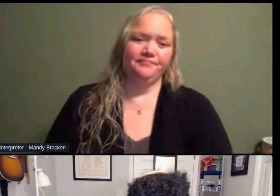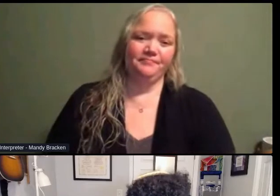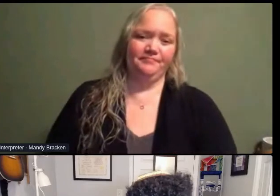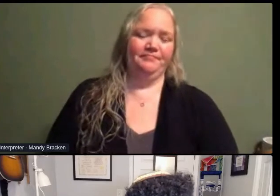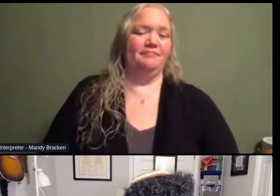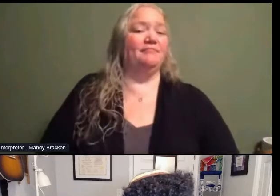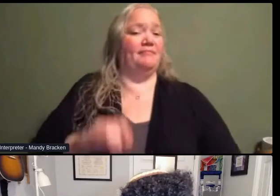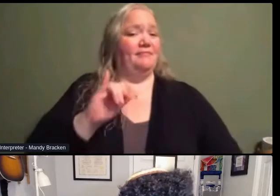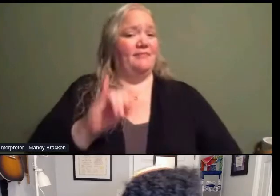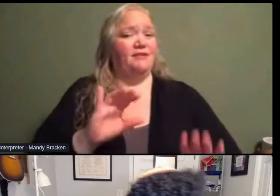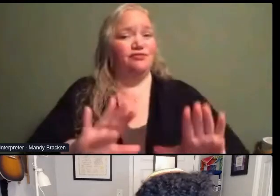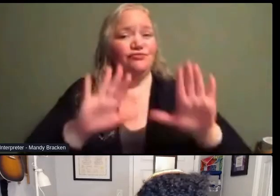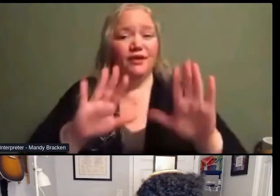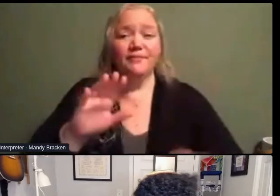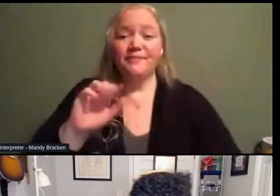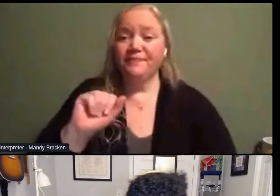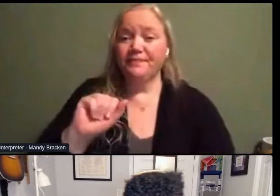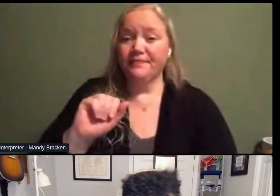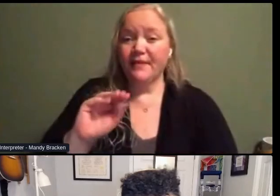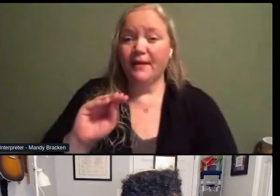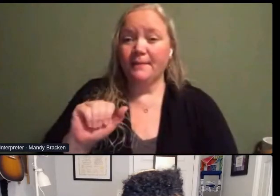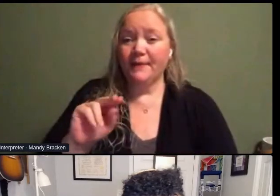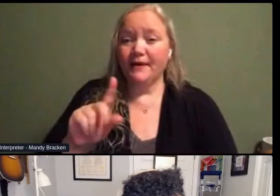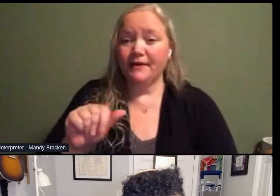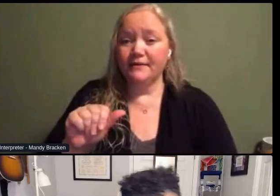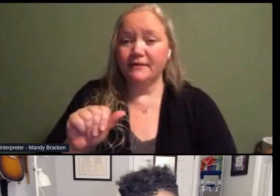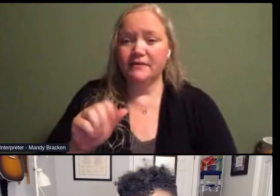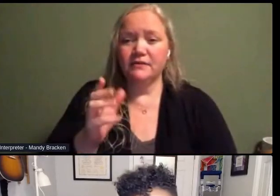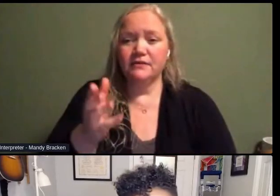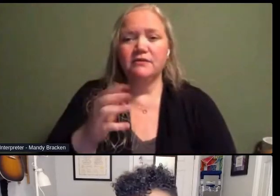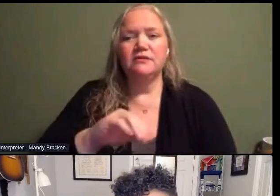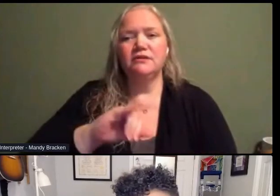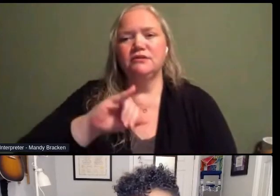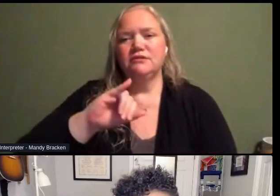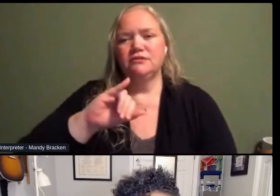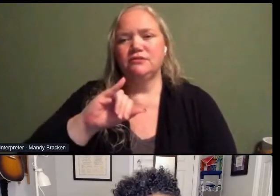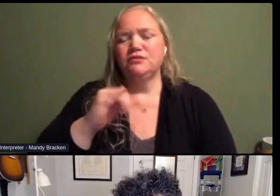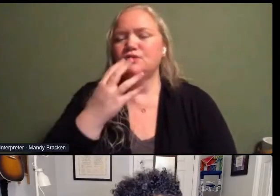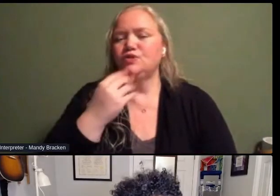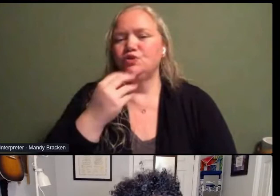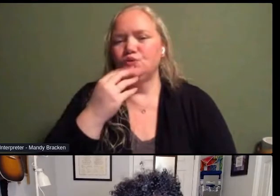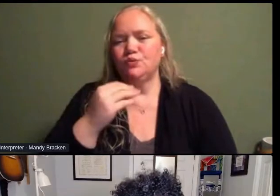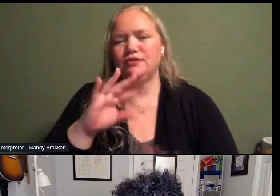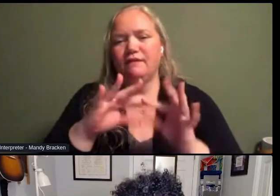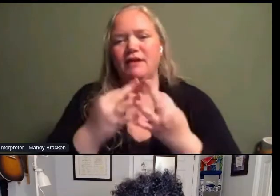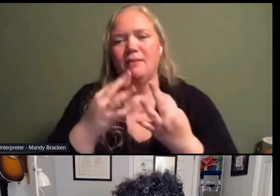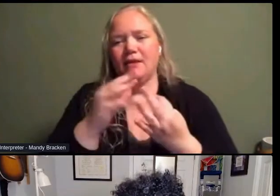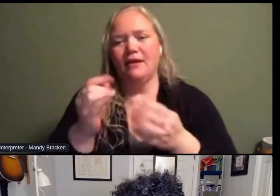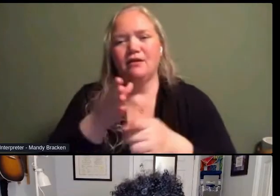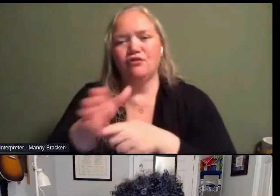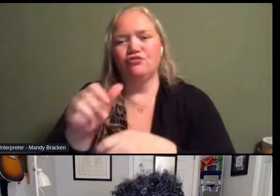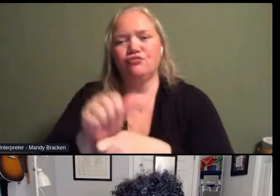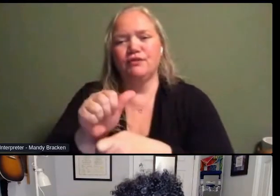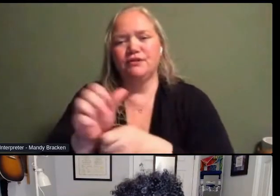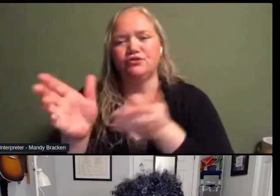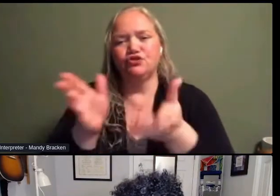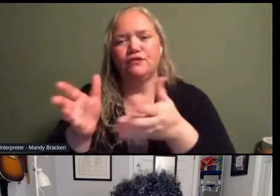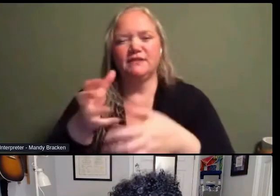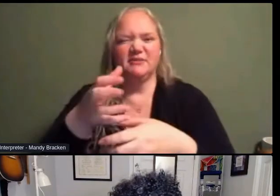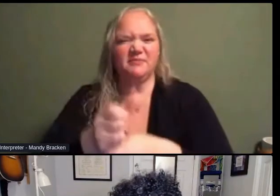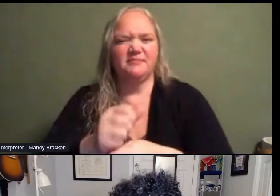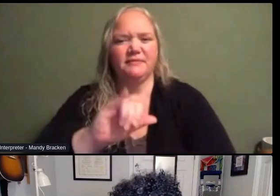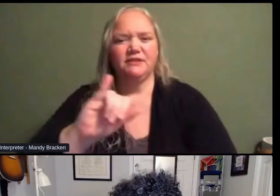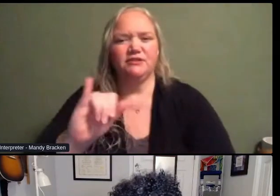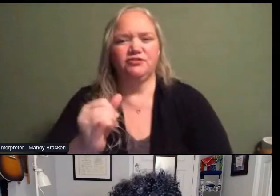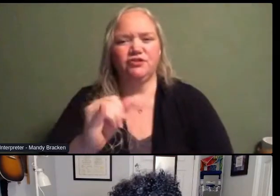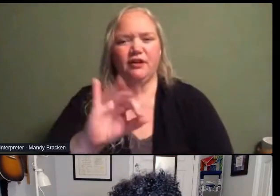Amanda, you're with Jewish Family and Career Services. How would you all invest the resources? Well,